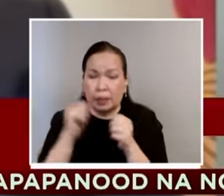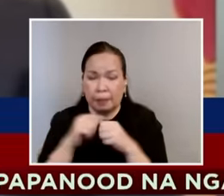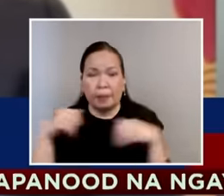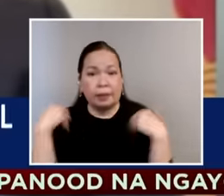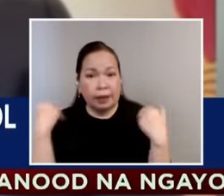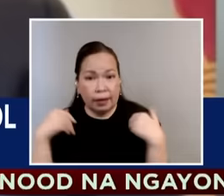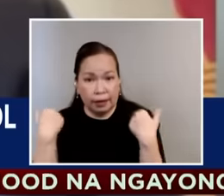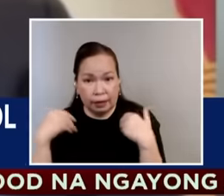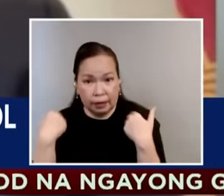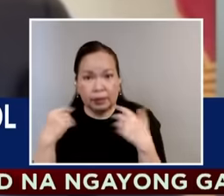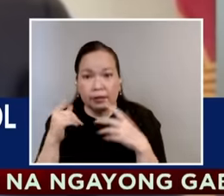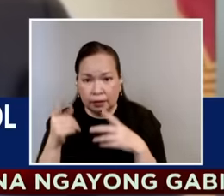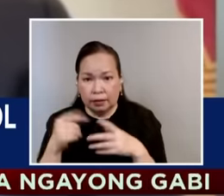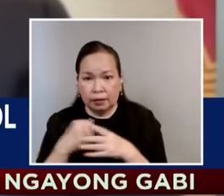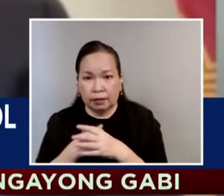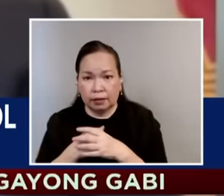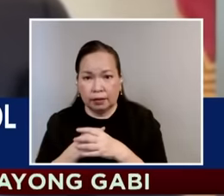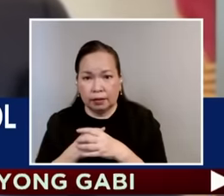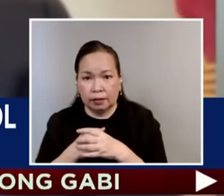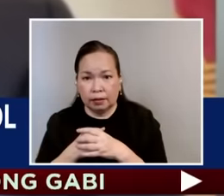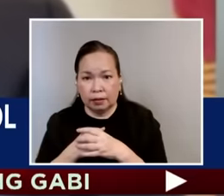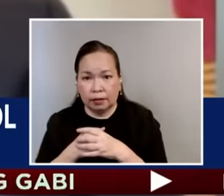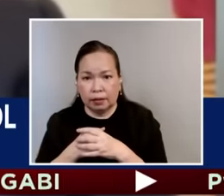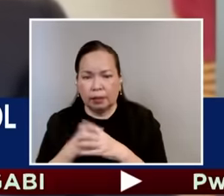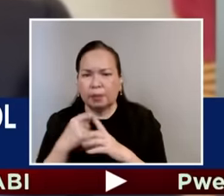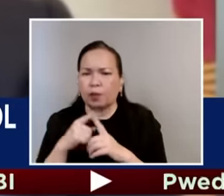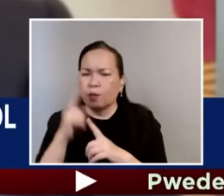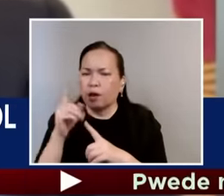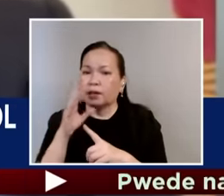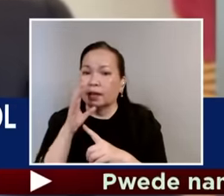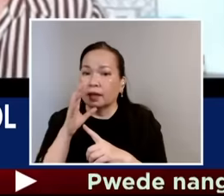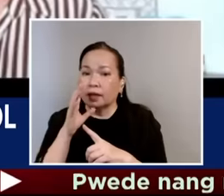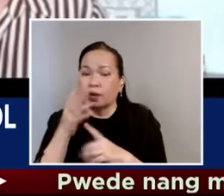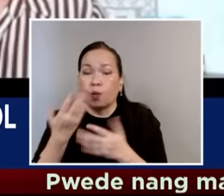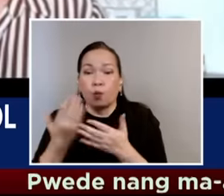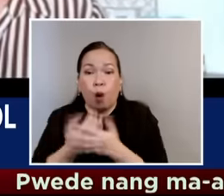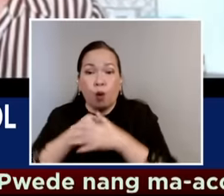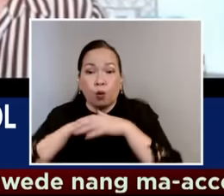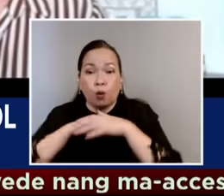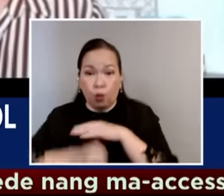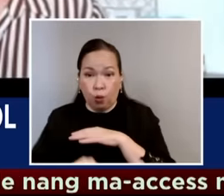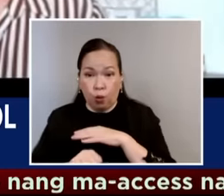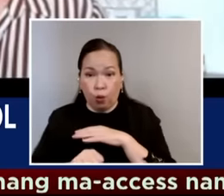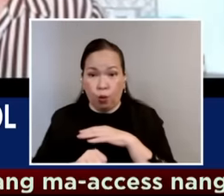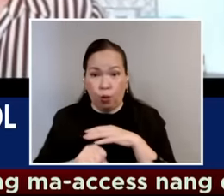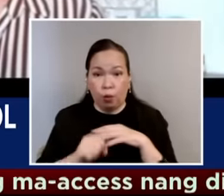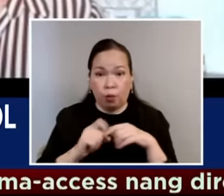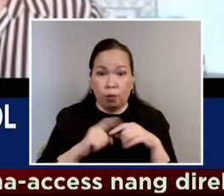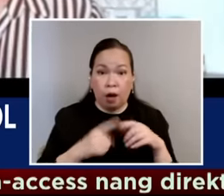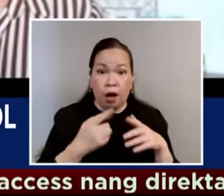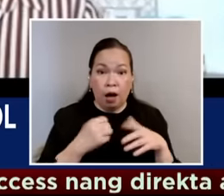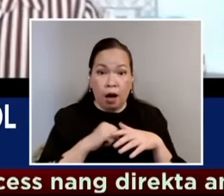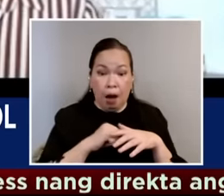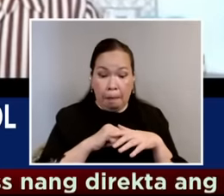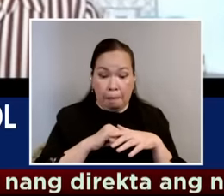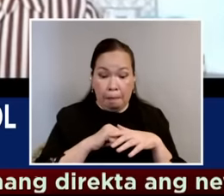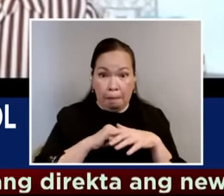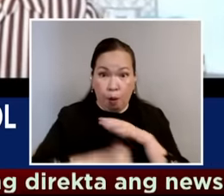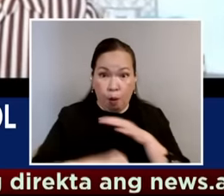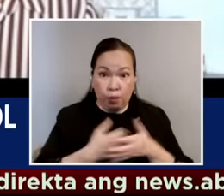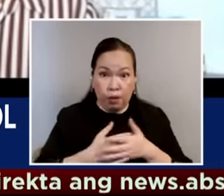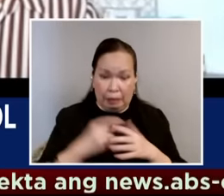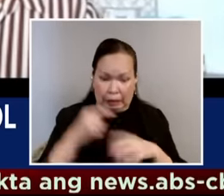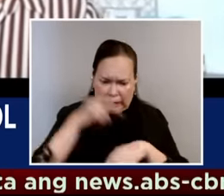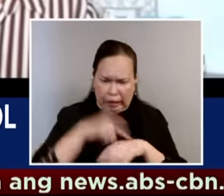plus the mother who just gave birth. The child was born on the day of the conflict. Plus, I